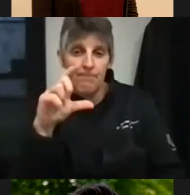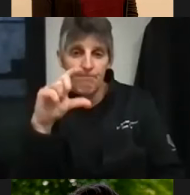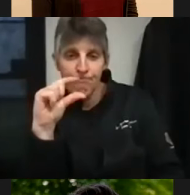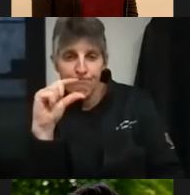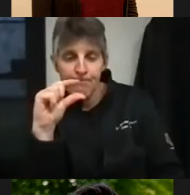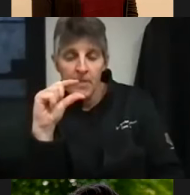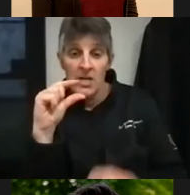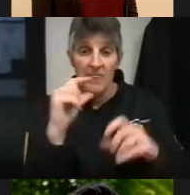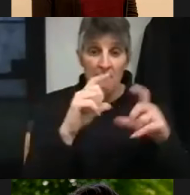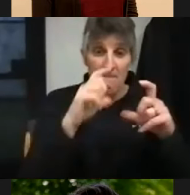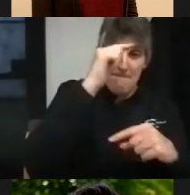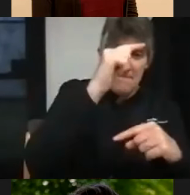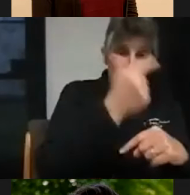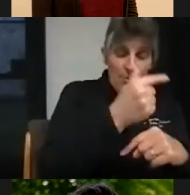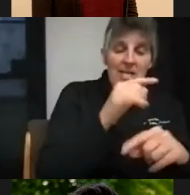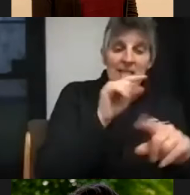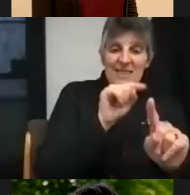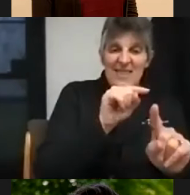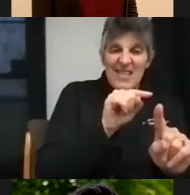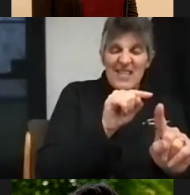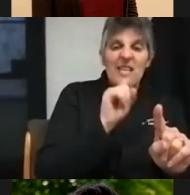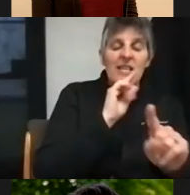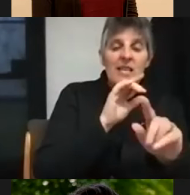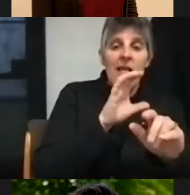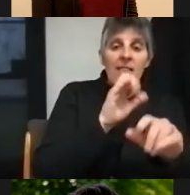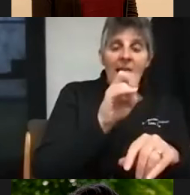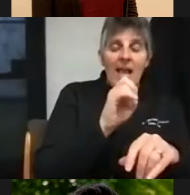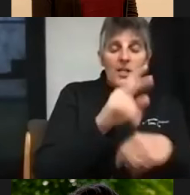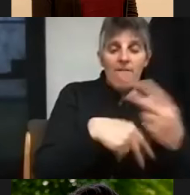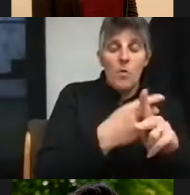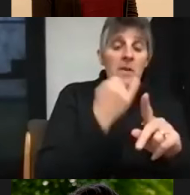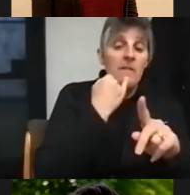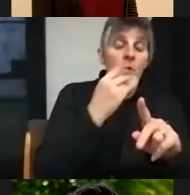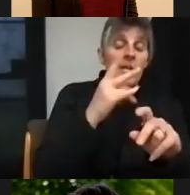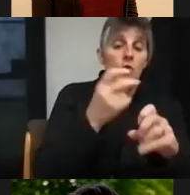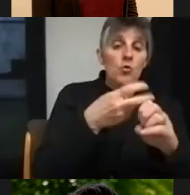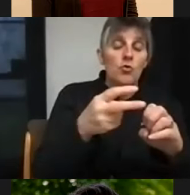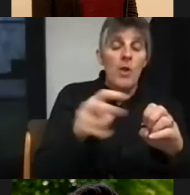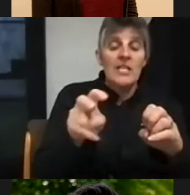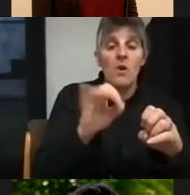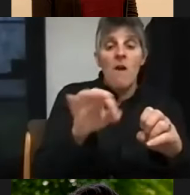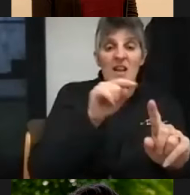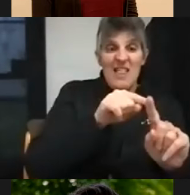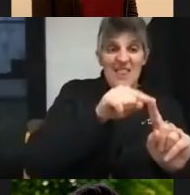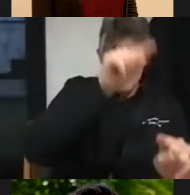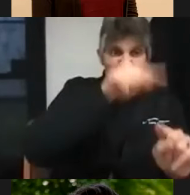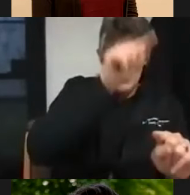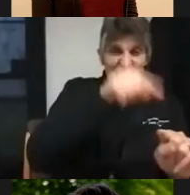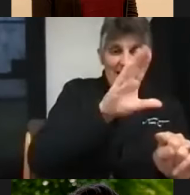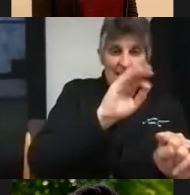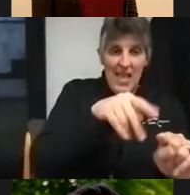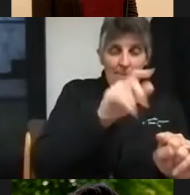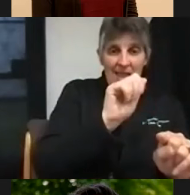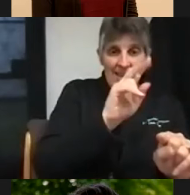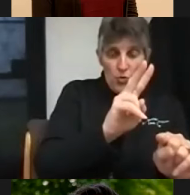So this particular CAMK2, this is an active form of CAMK2. If we do gene transfer of this form of CAMK2 into